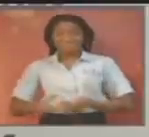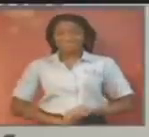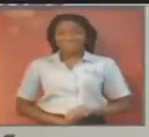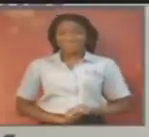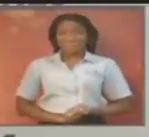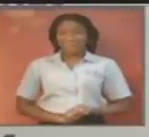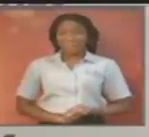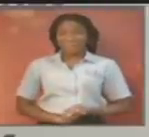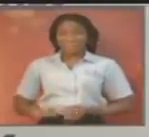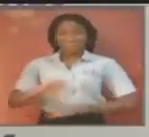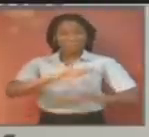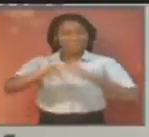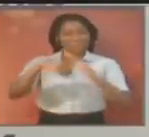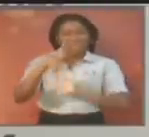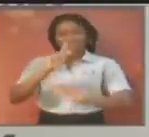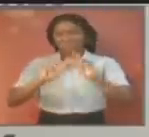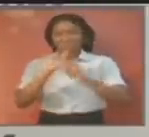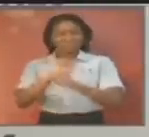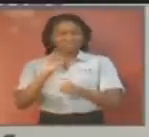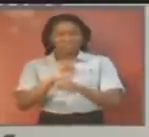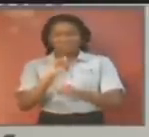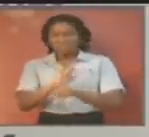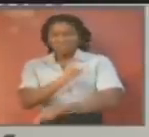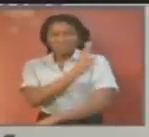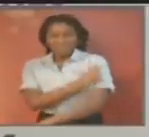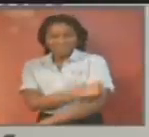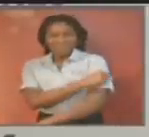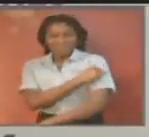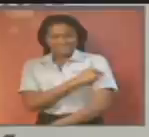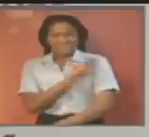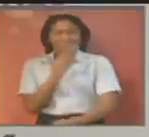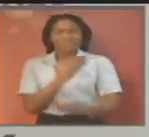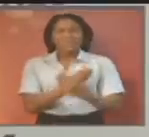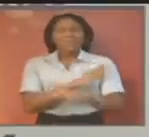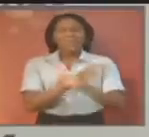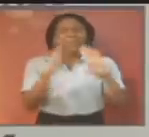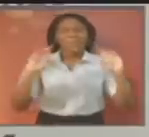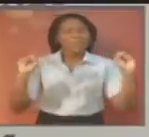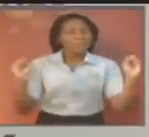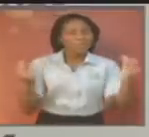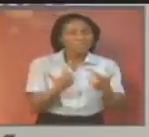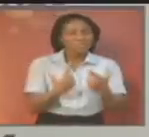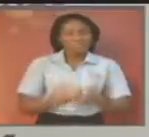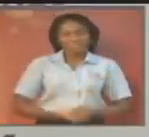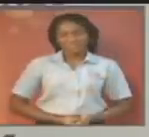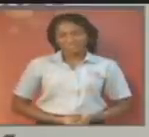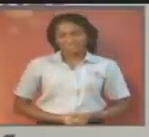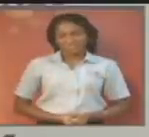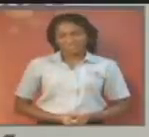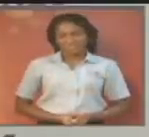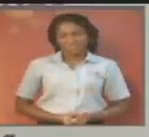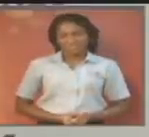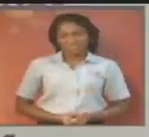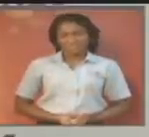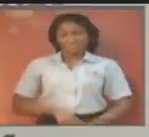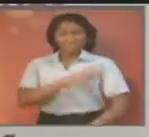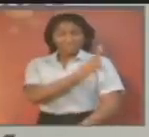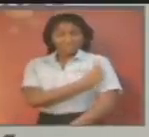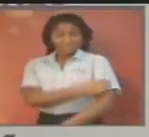and all healthcare providers. Again, good morning. The RHA, folks, is one of the